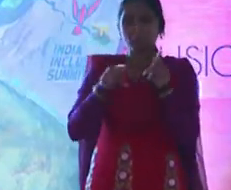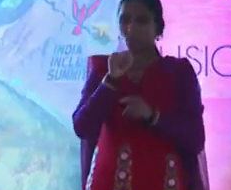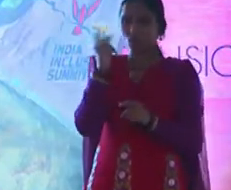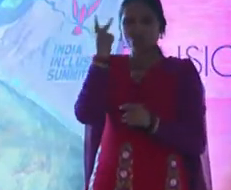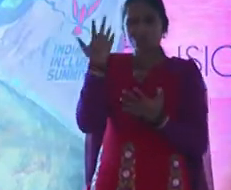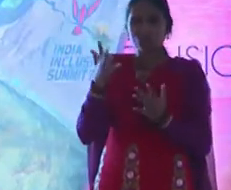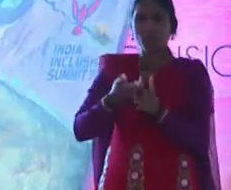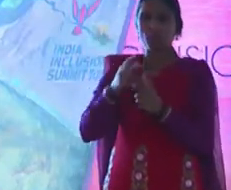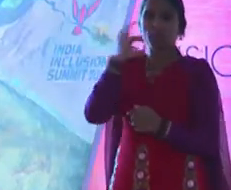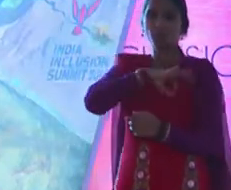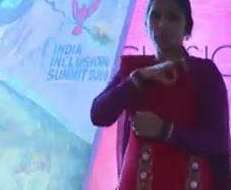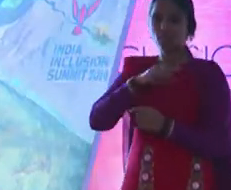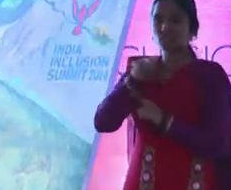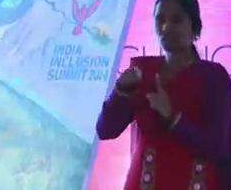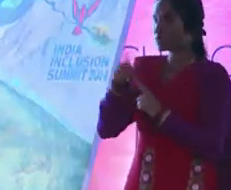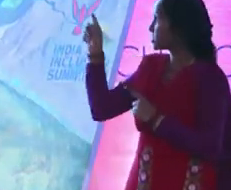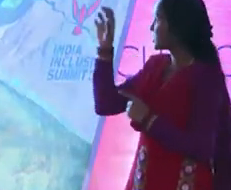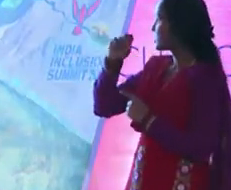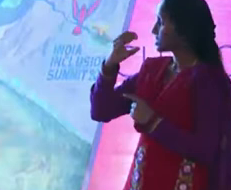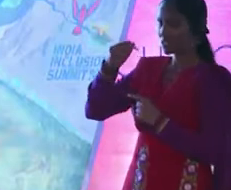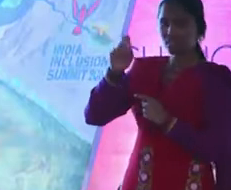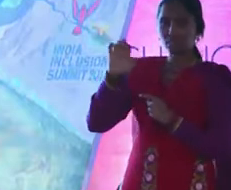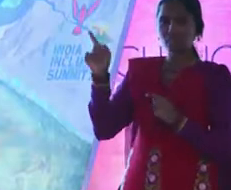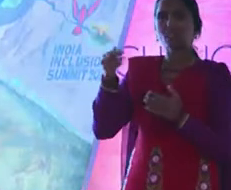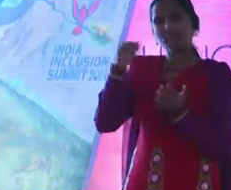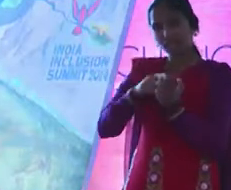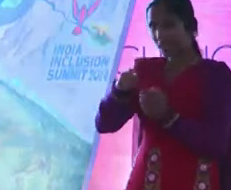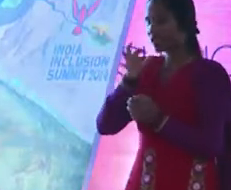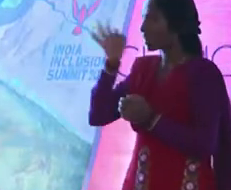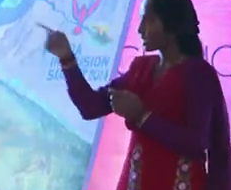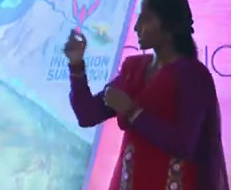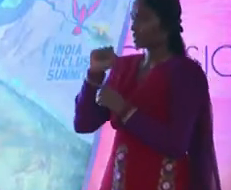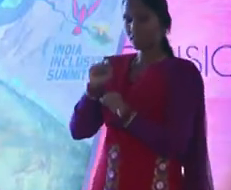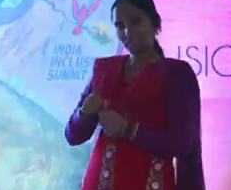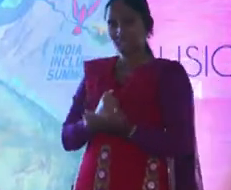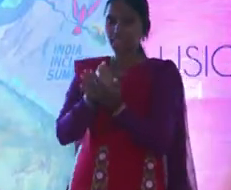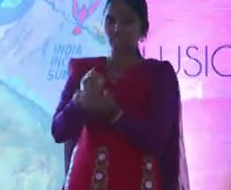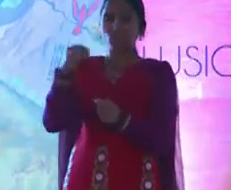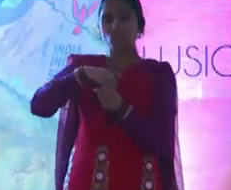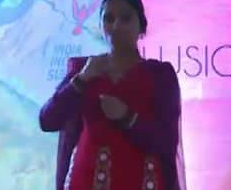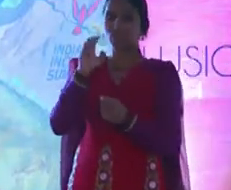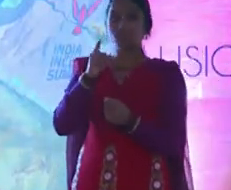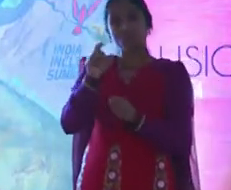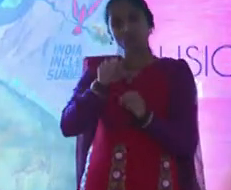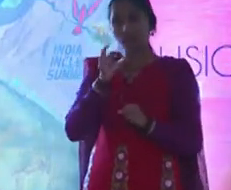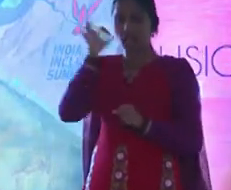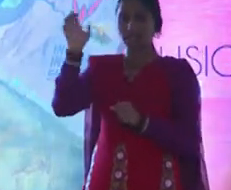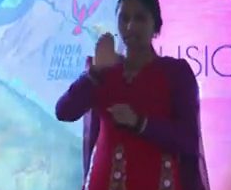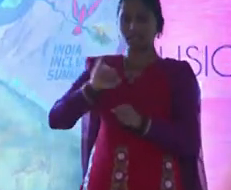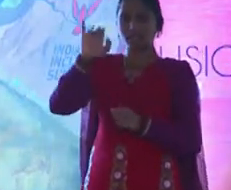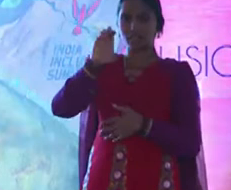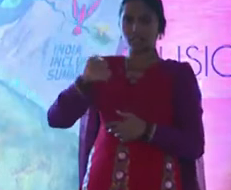get benefits of this scheme. Again, this is an area where we, with some inputs from Enable India, are in the process